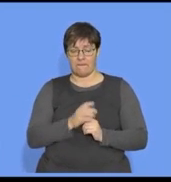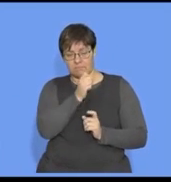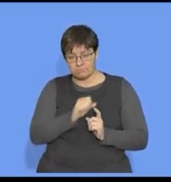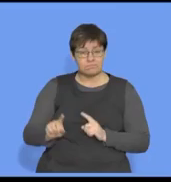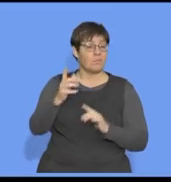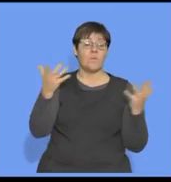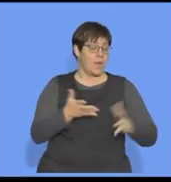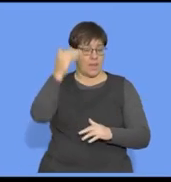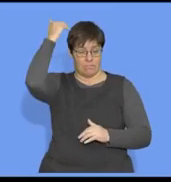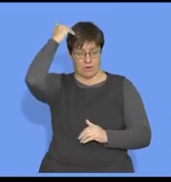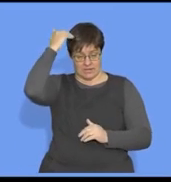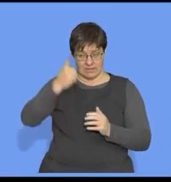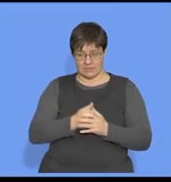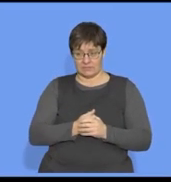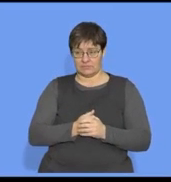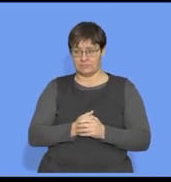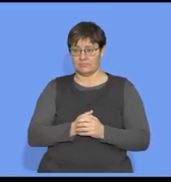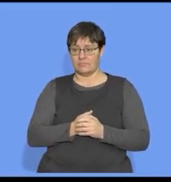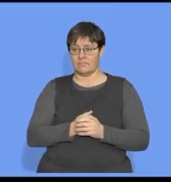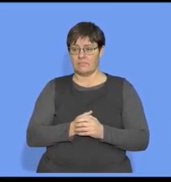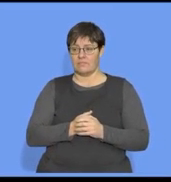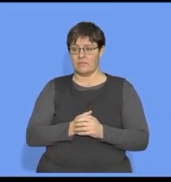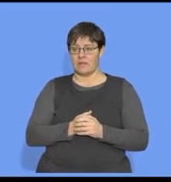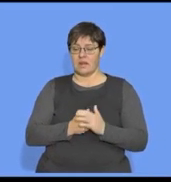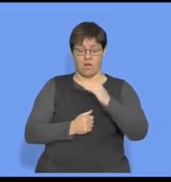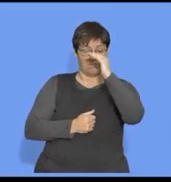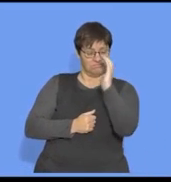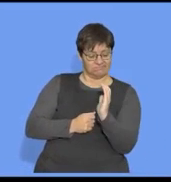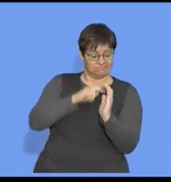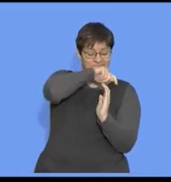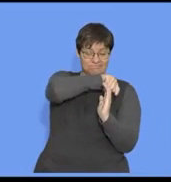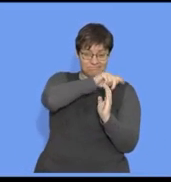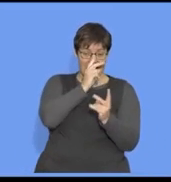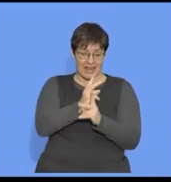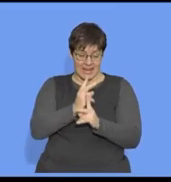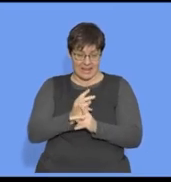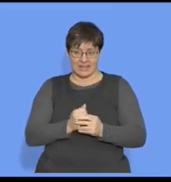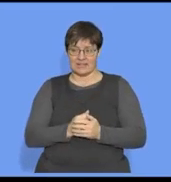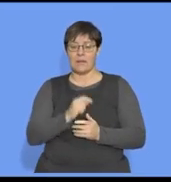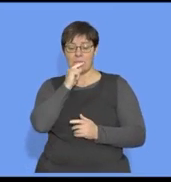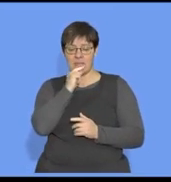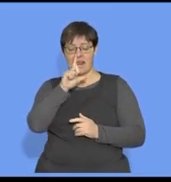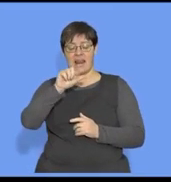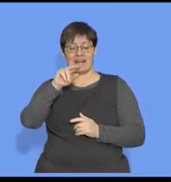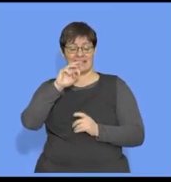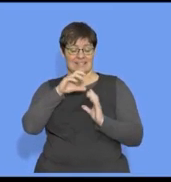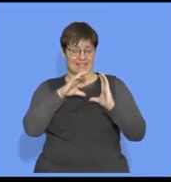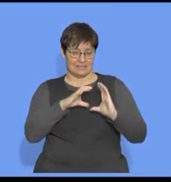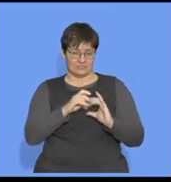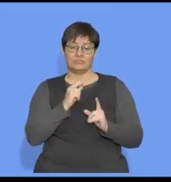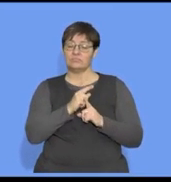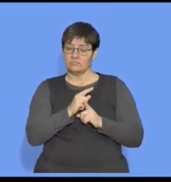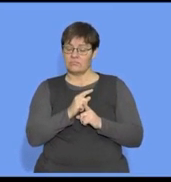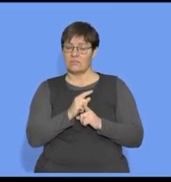brain. Then we come again here to this part that we refer to it as the lens. It